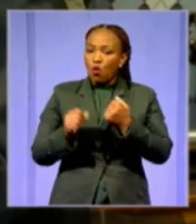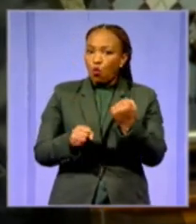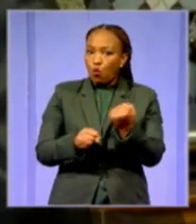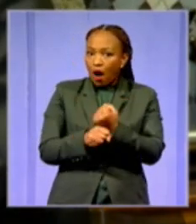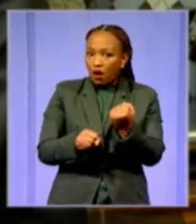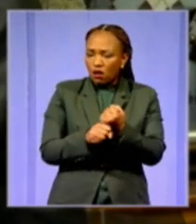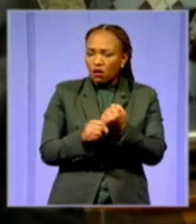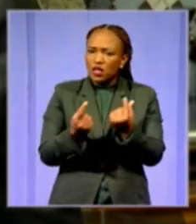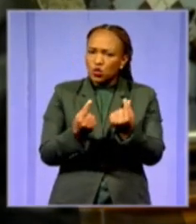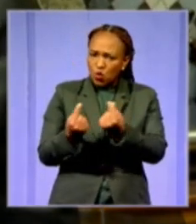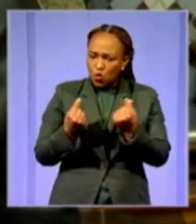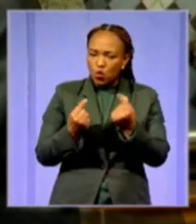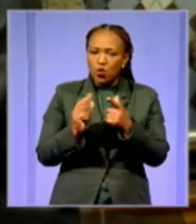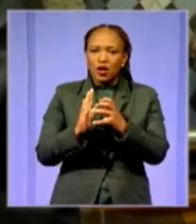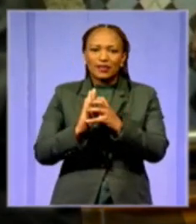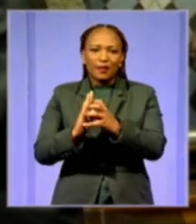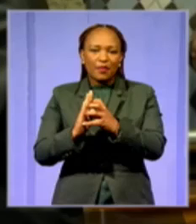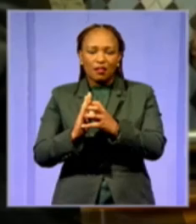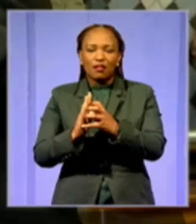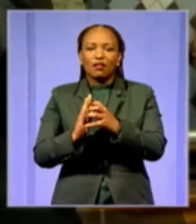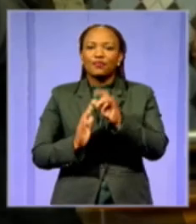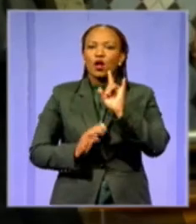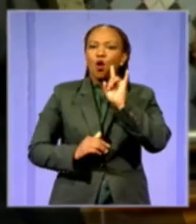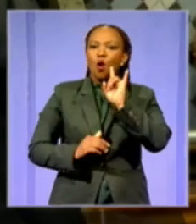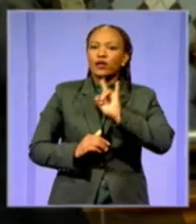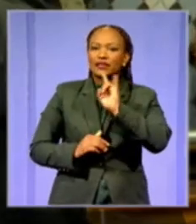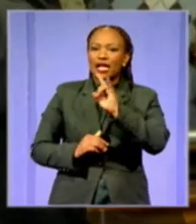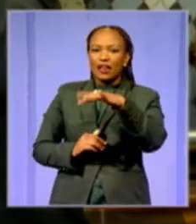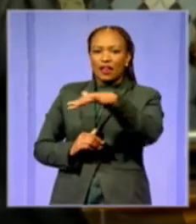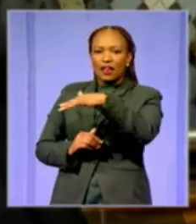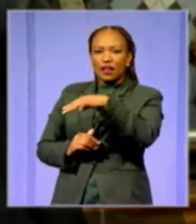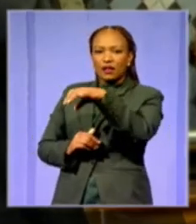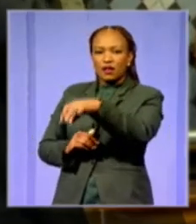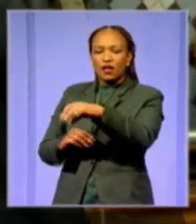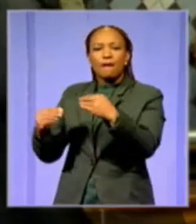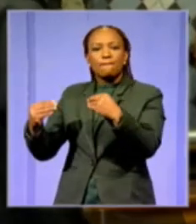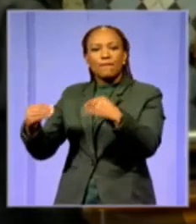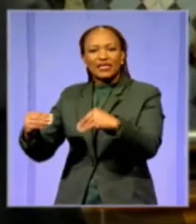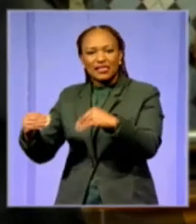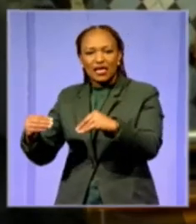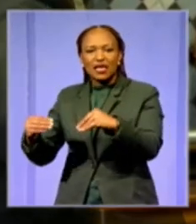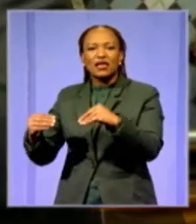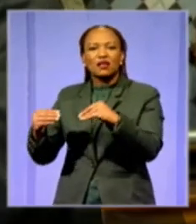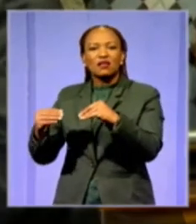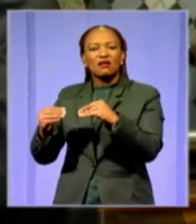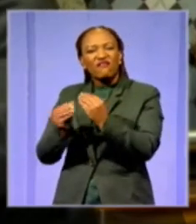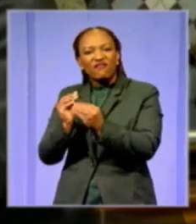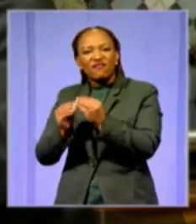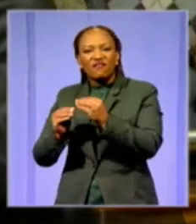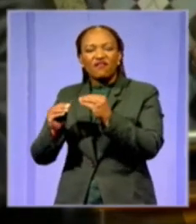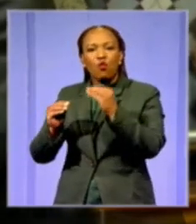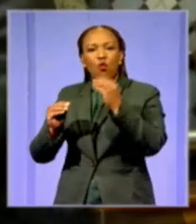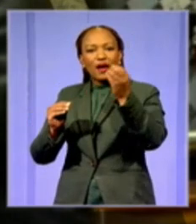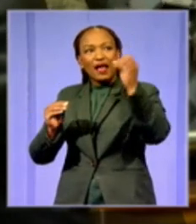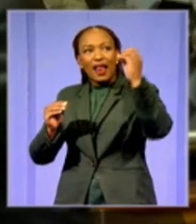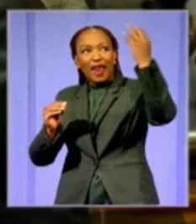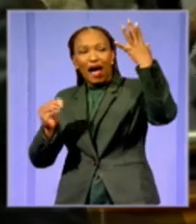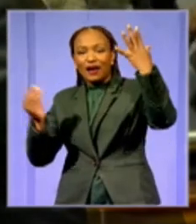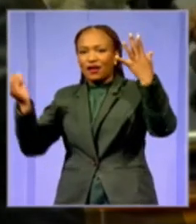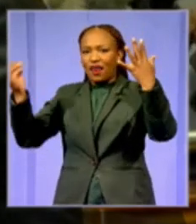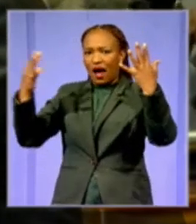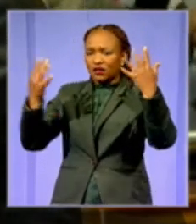an example, in the hostel they are busy. They had a project where they put in lights and others to assist that.